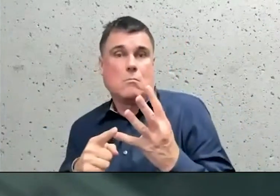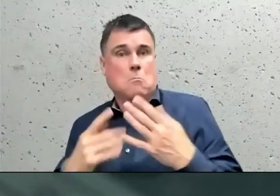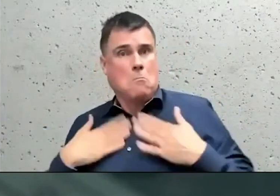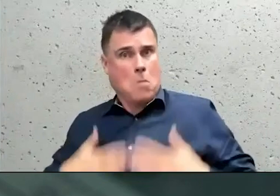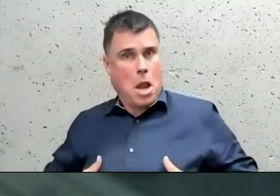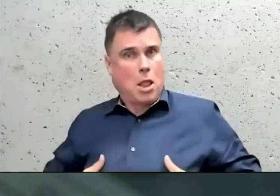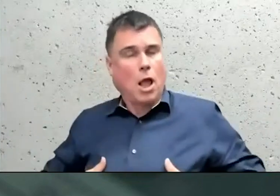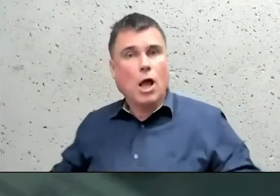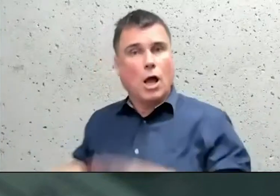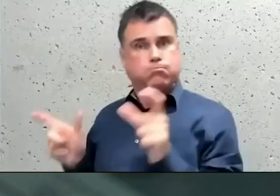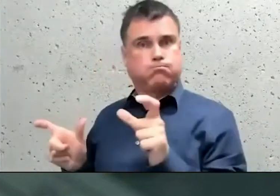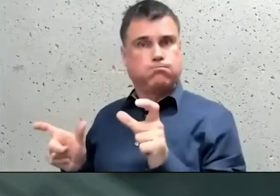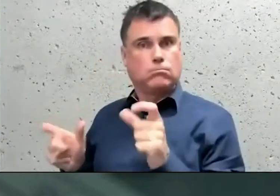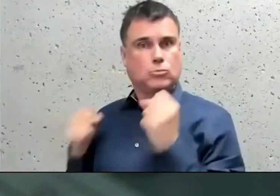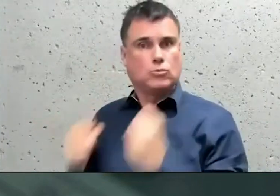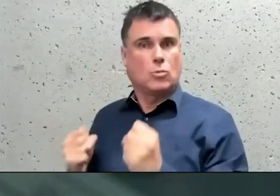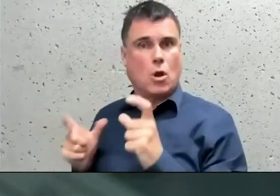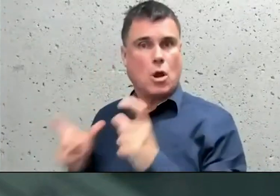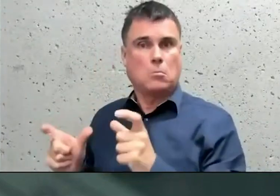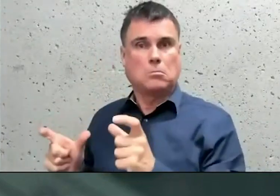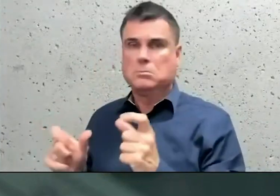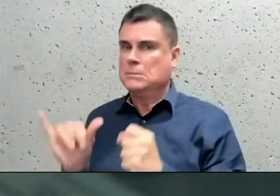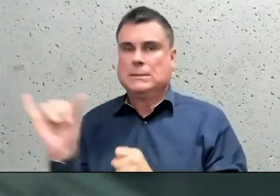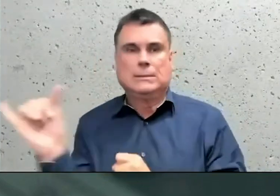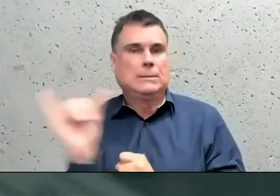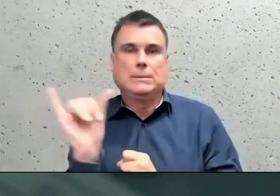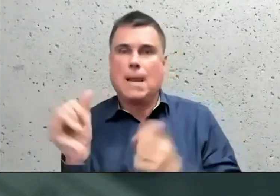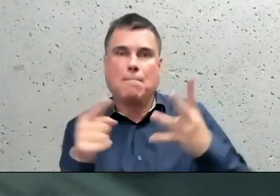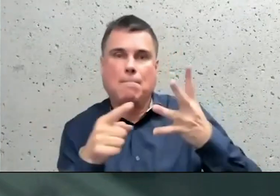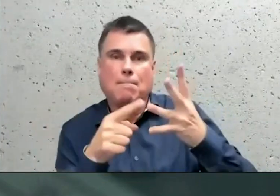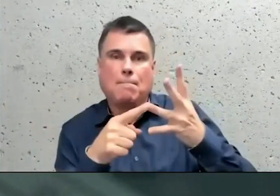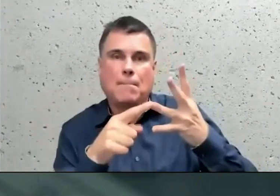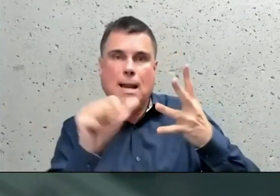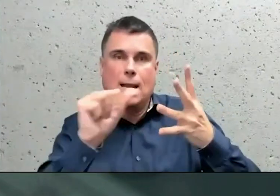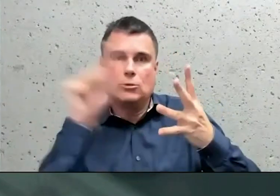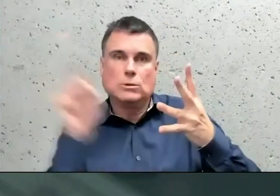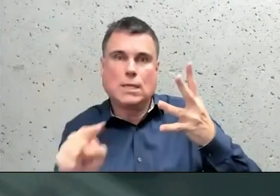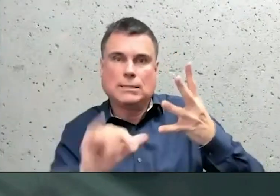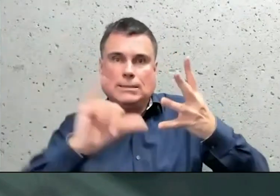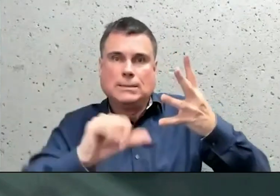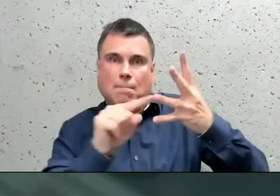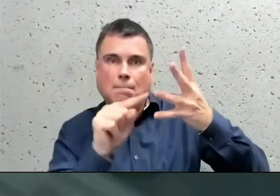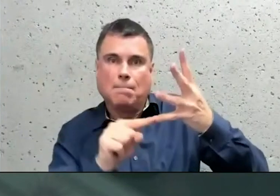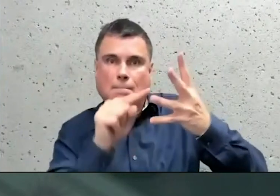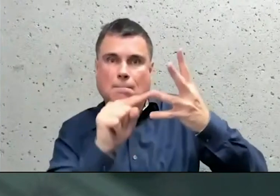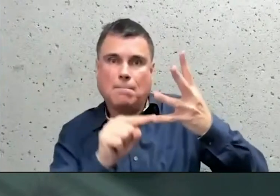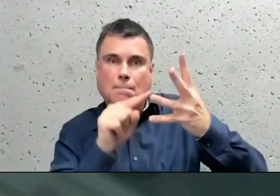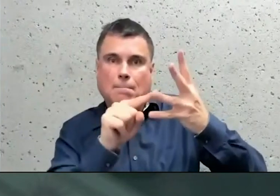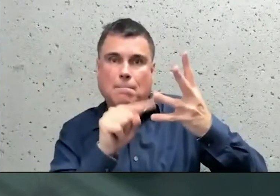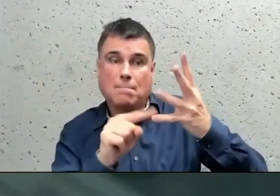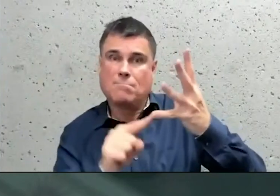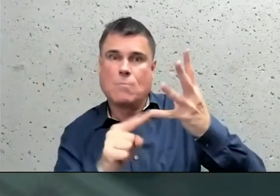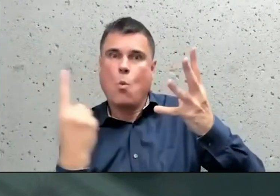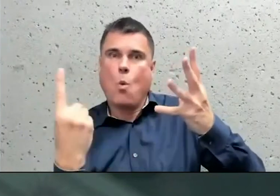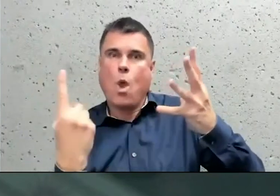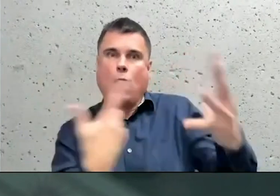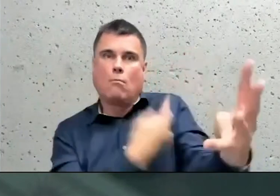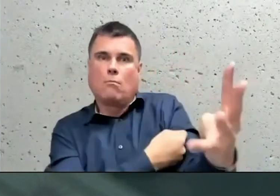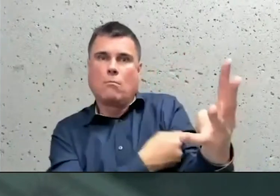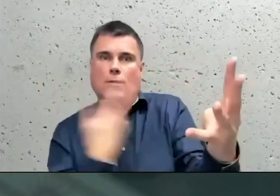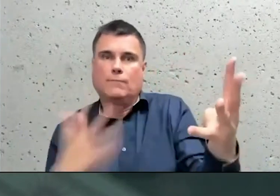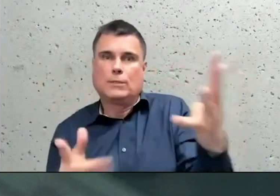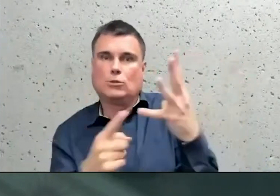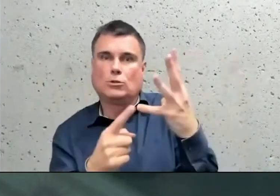as the 2 doses of AstraZeneca over time. So many people have contacted